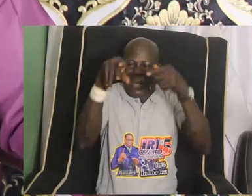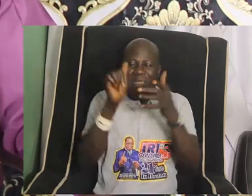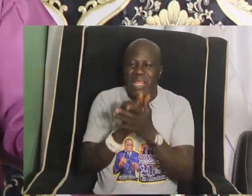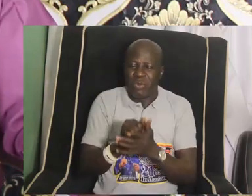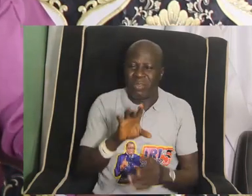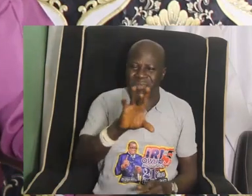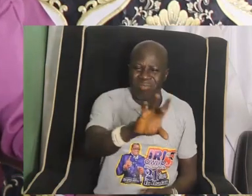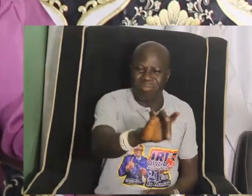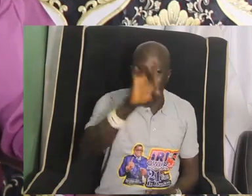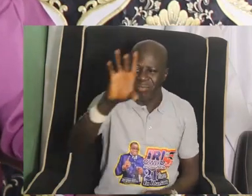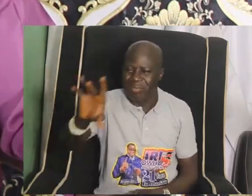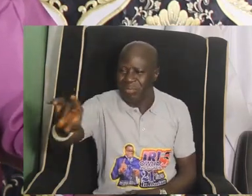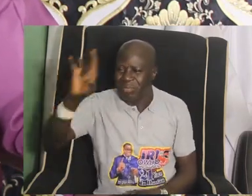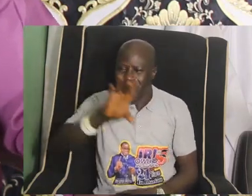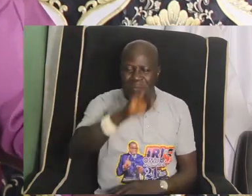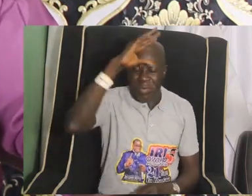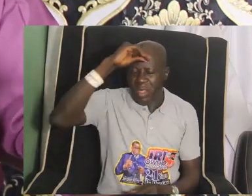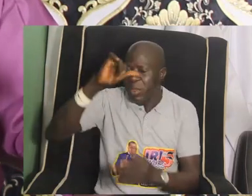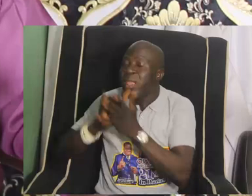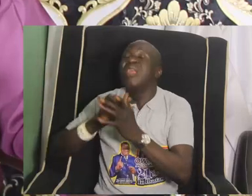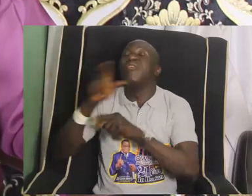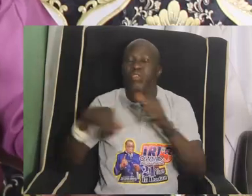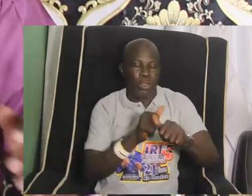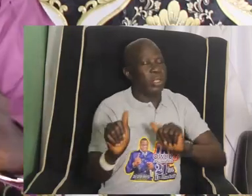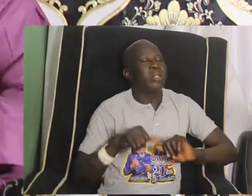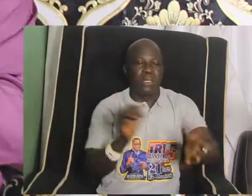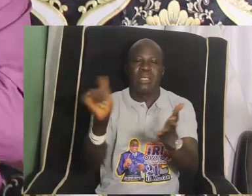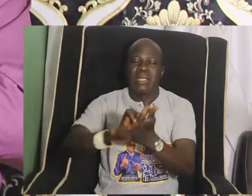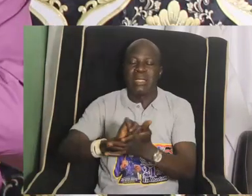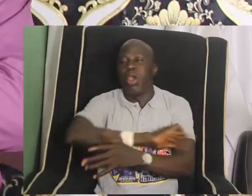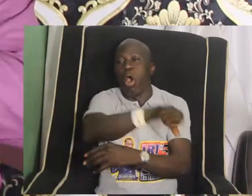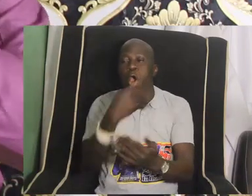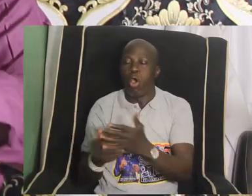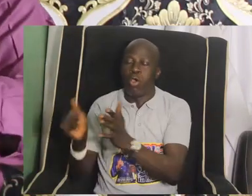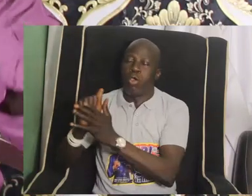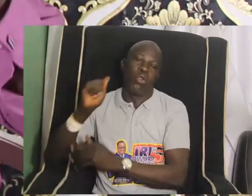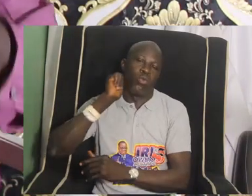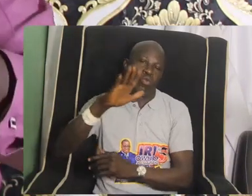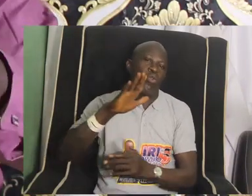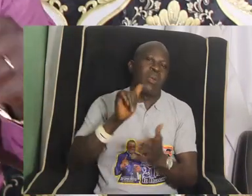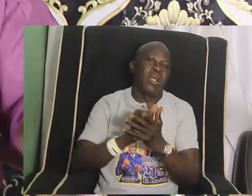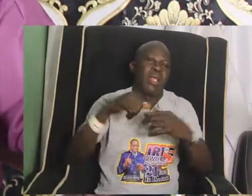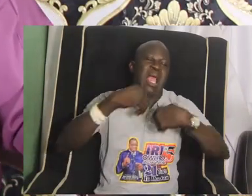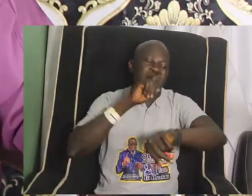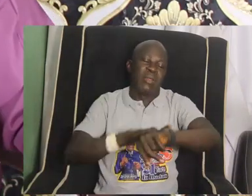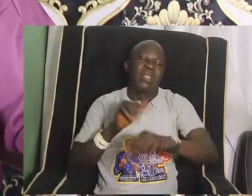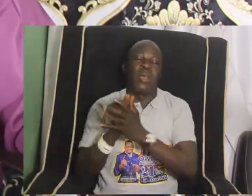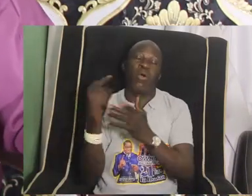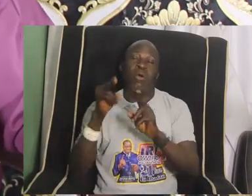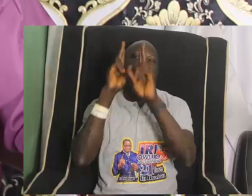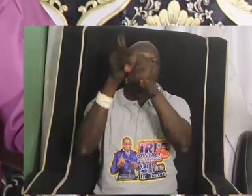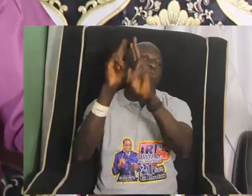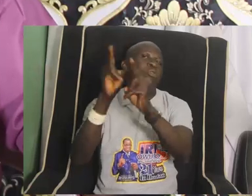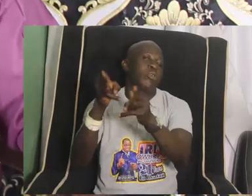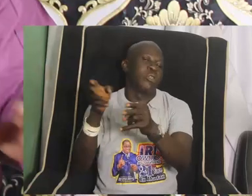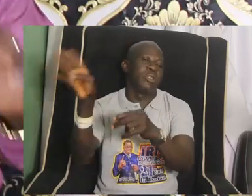will be the one that will be picking men. So bad they say bad. And if you do so, gbogbo obirin lo ma ni akoko rush e. All the women at the time